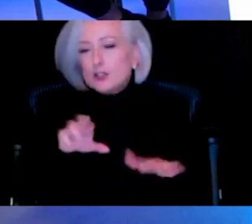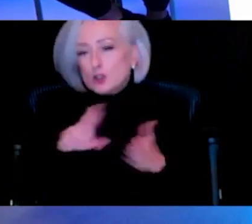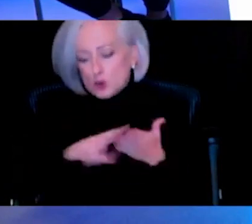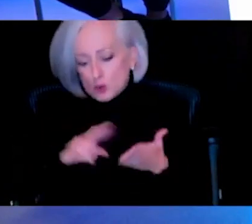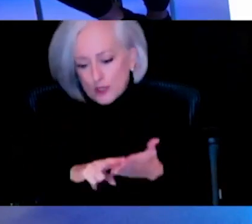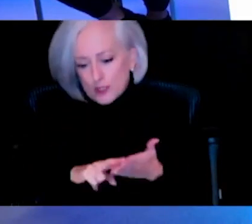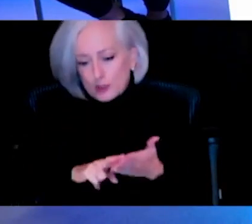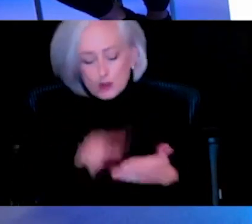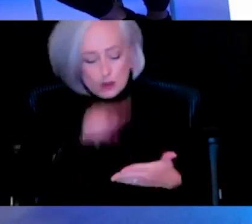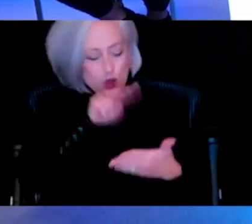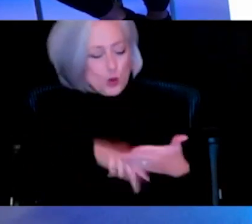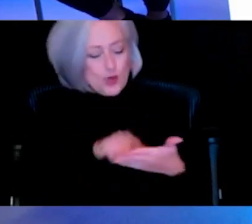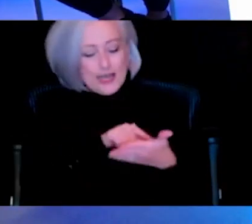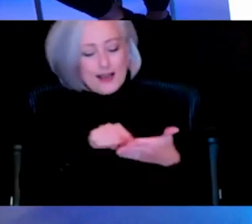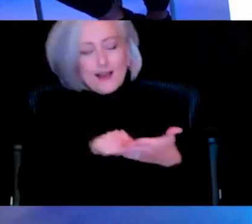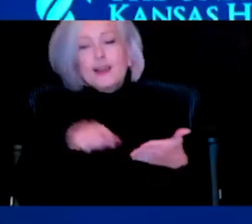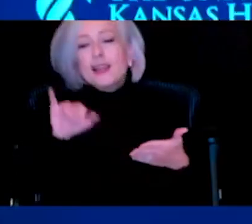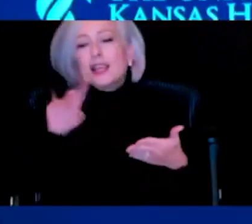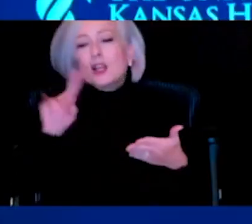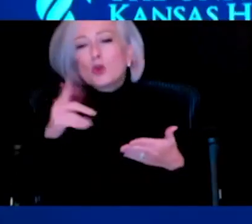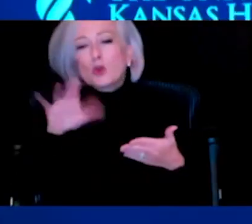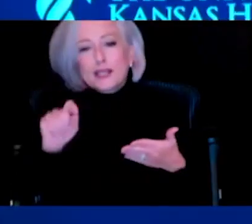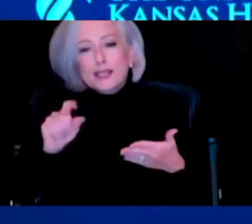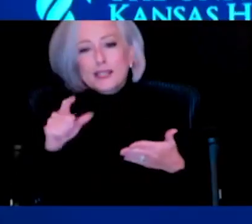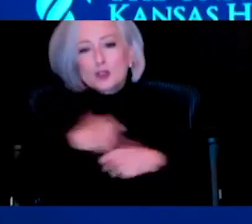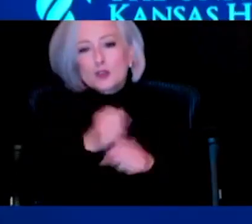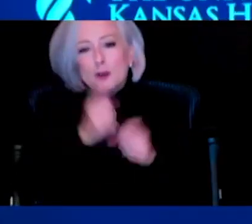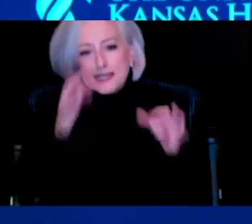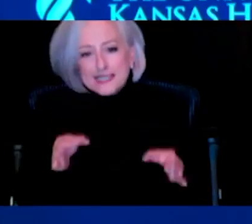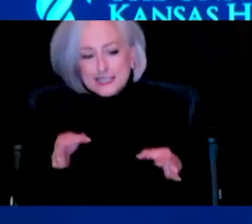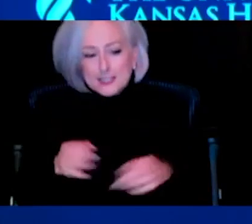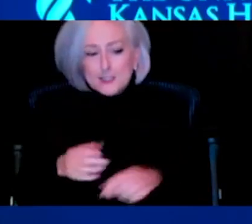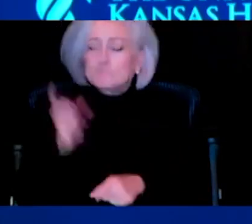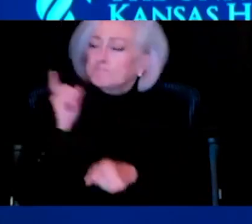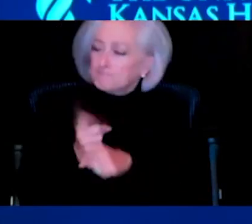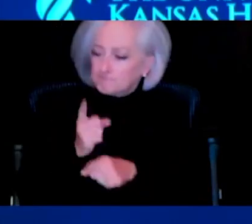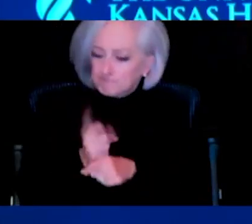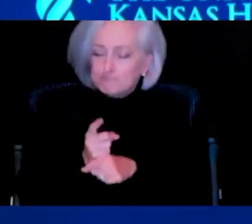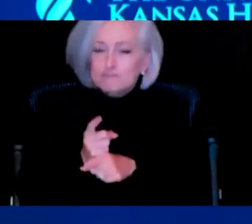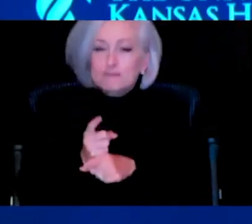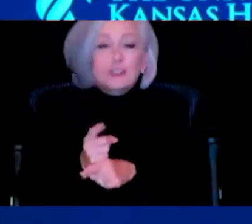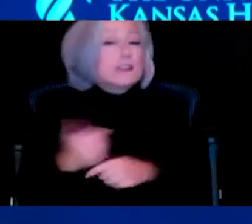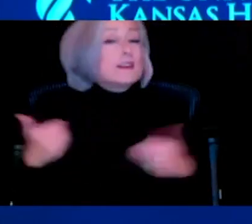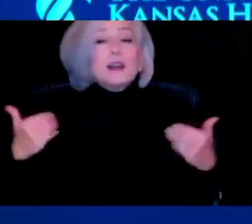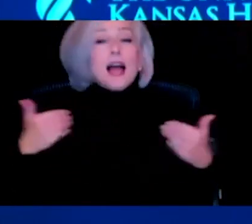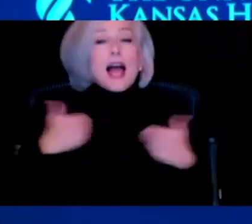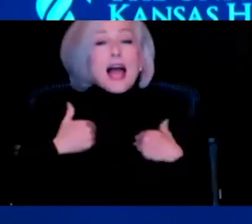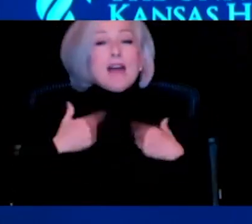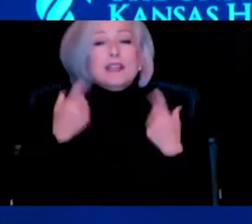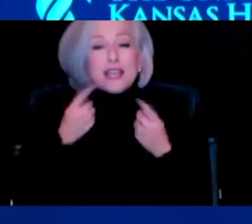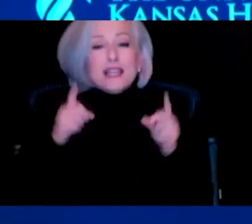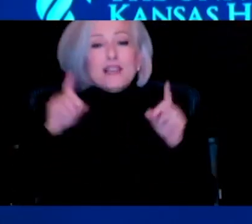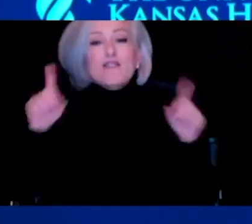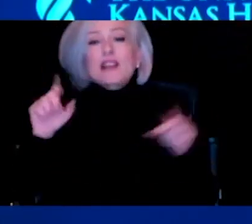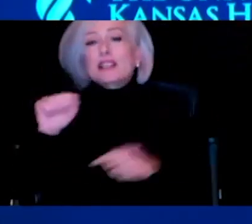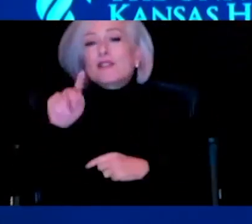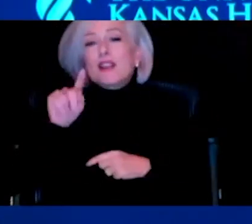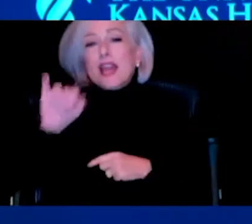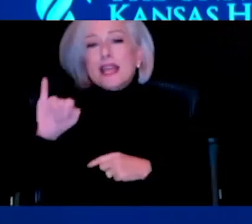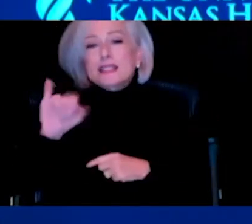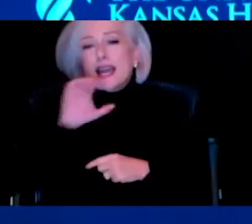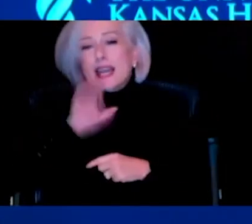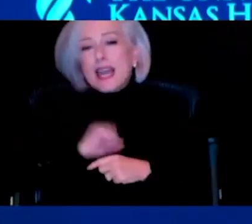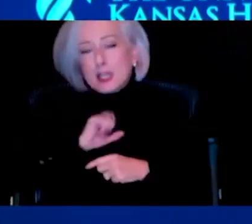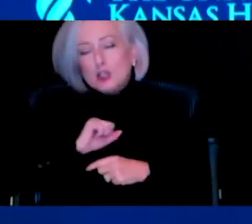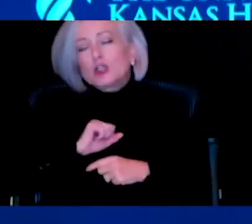and make some good decisions, right? Yeah, absolutely. Having a effective anti-aging skincare routine